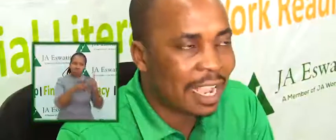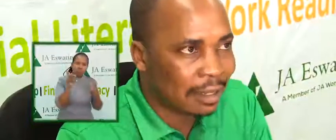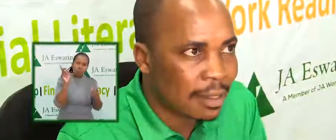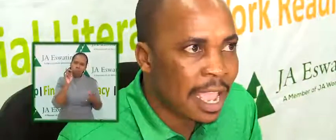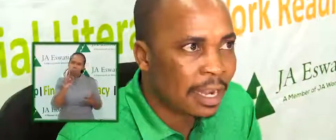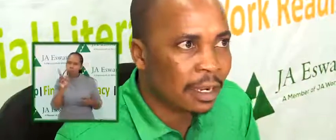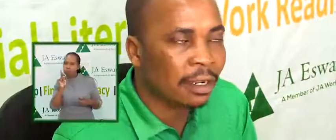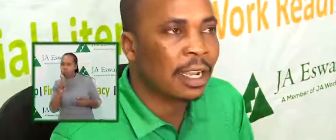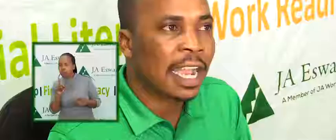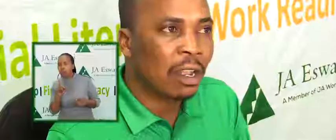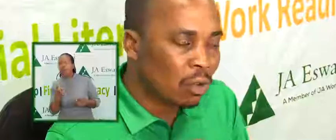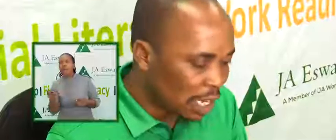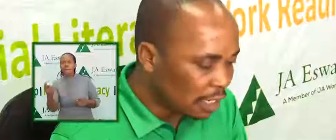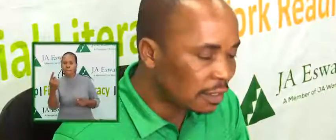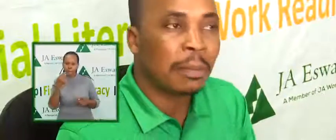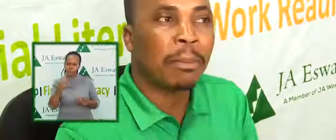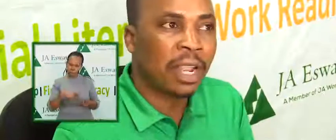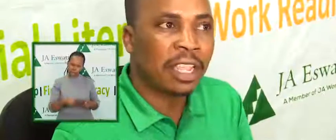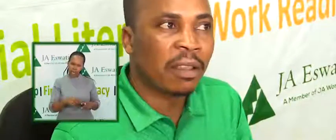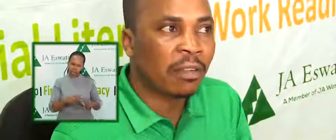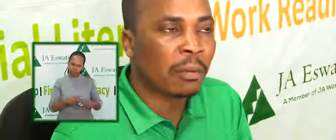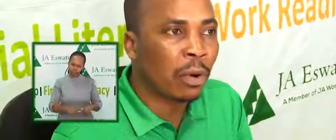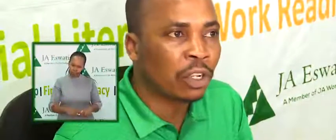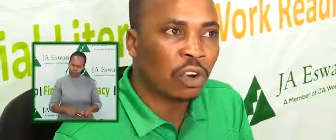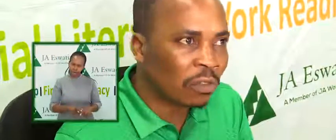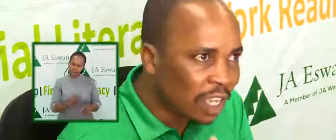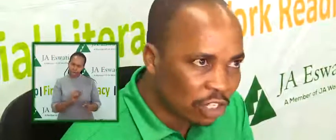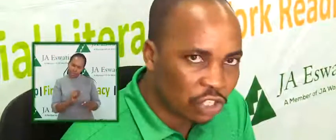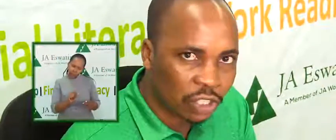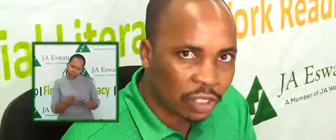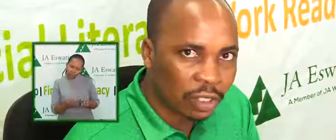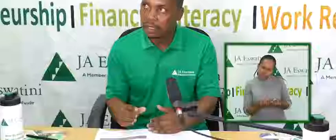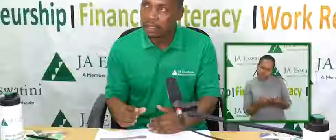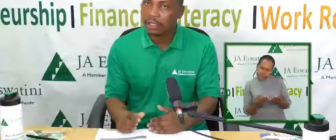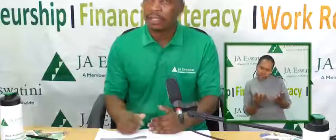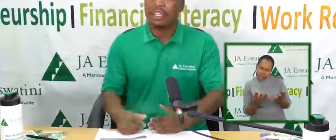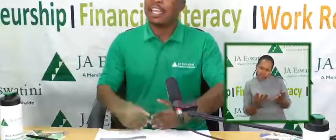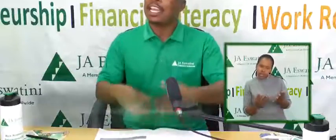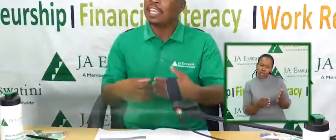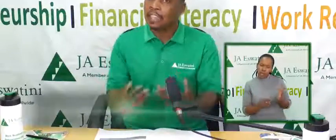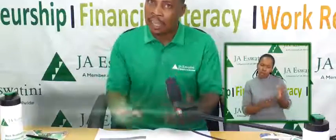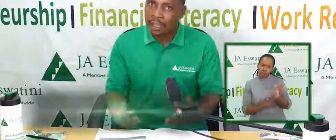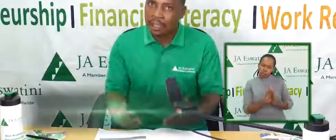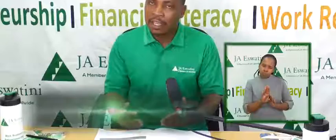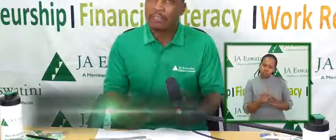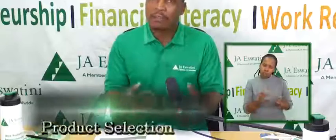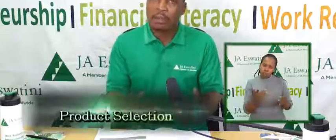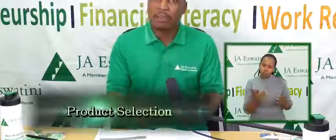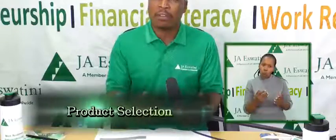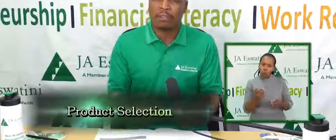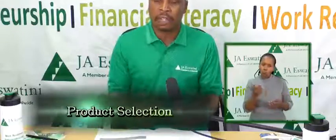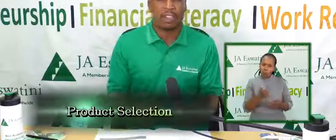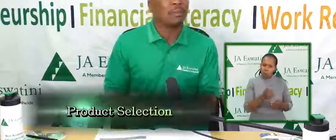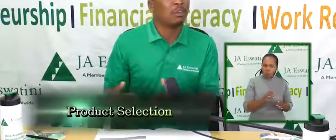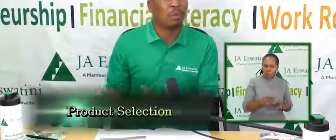research, and then calculate the break-even point of each. Then later, if maybe